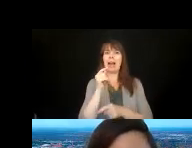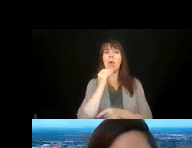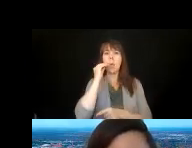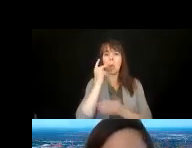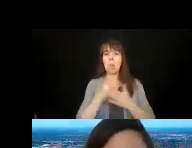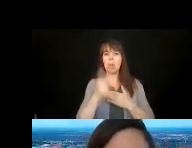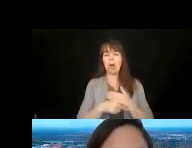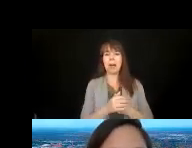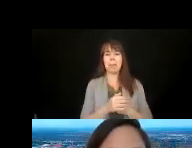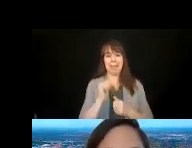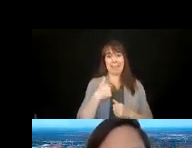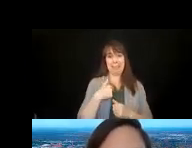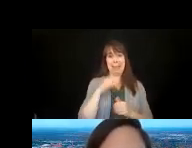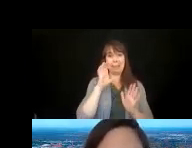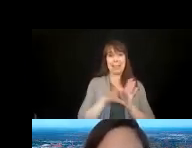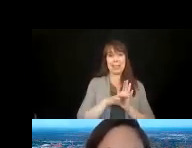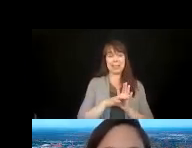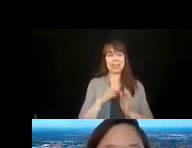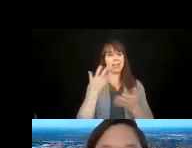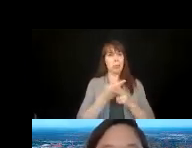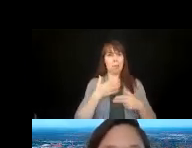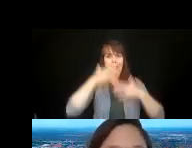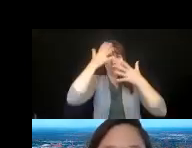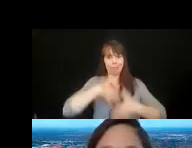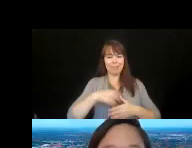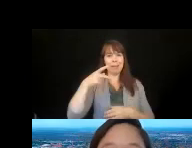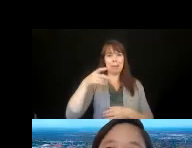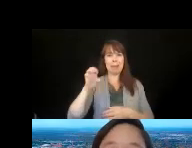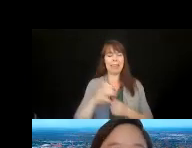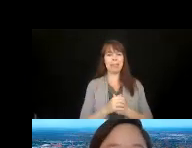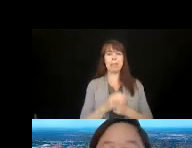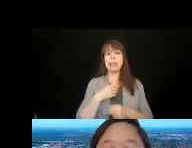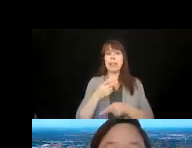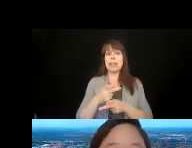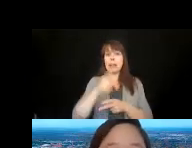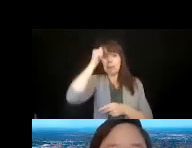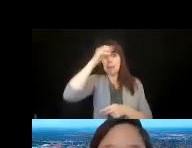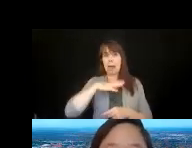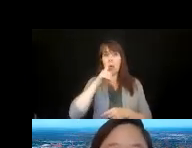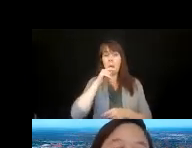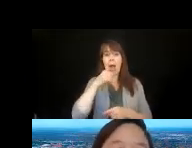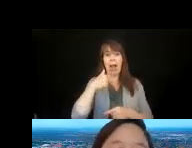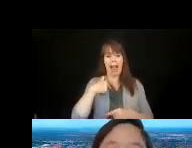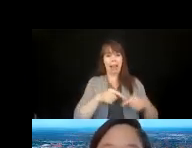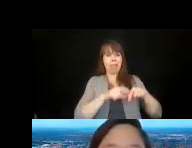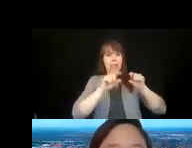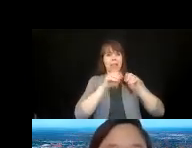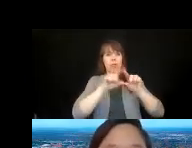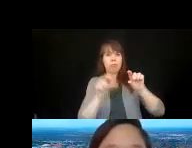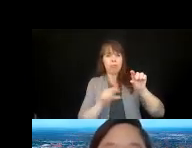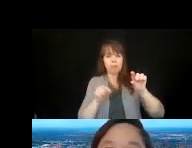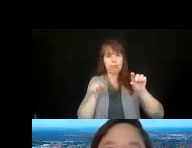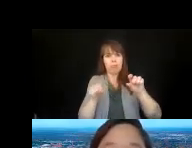you can see that's me in my PPE. And I'm taking care of a gentleman who had a perforated diverticula. He came into